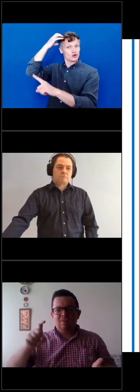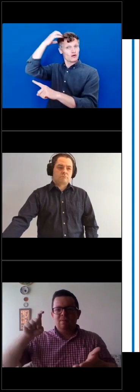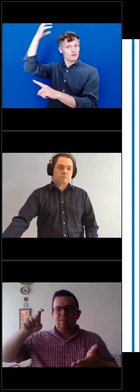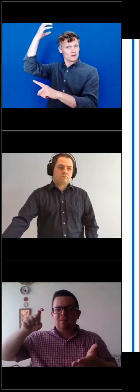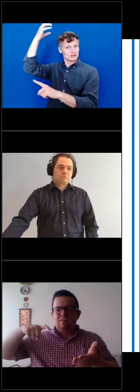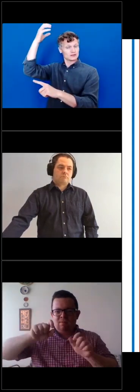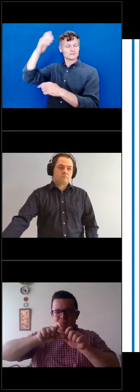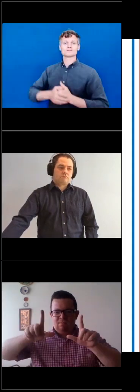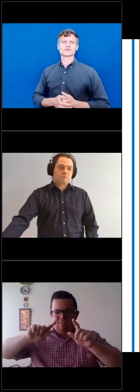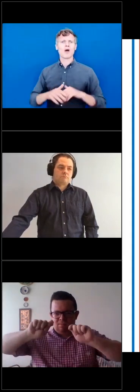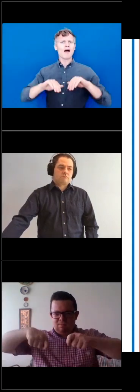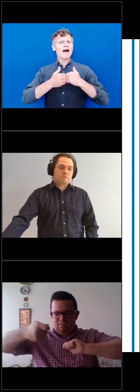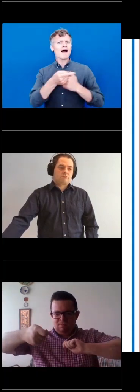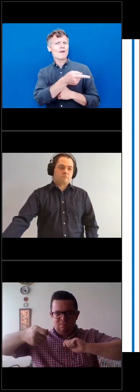participation.